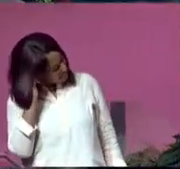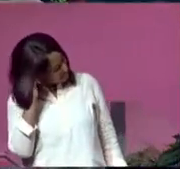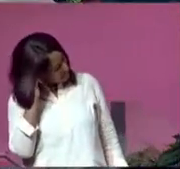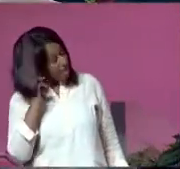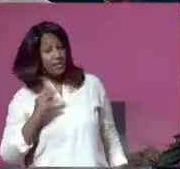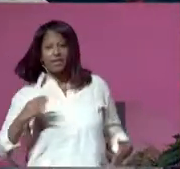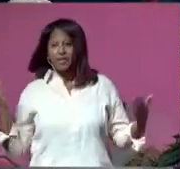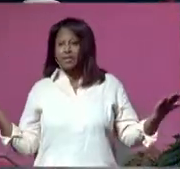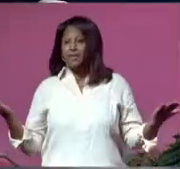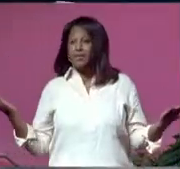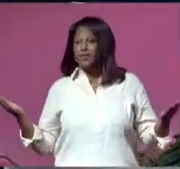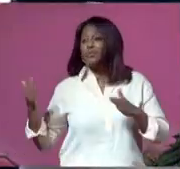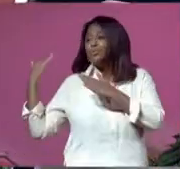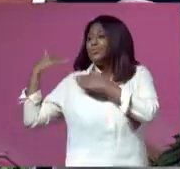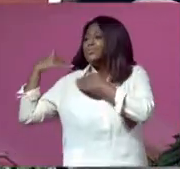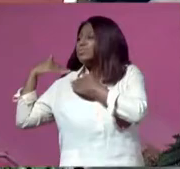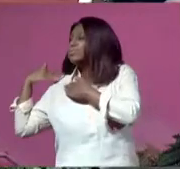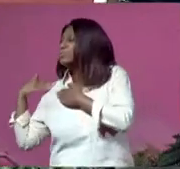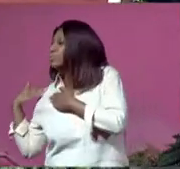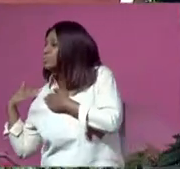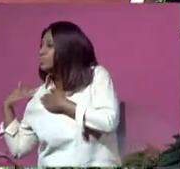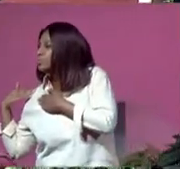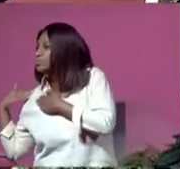What are you carrying